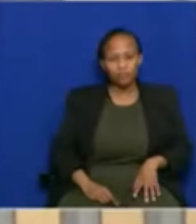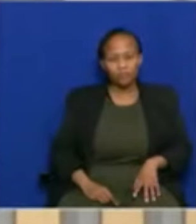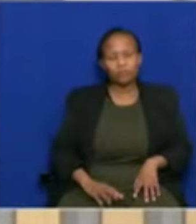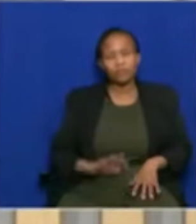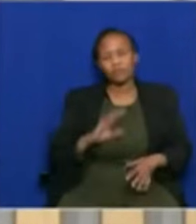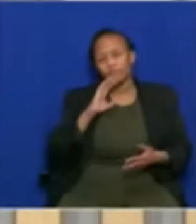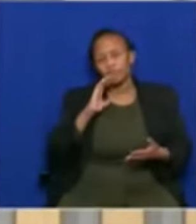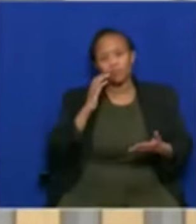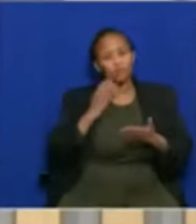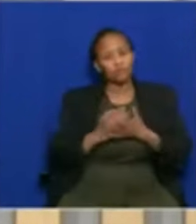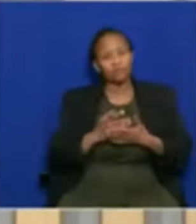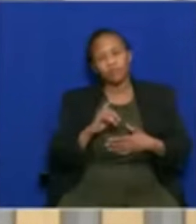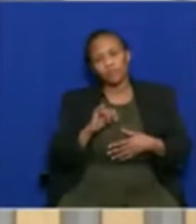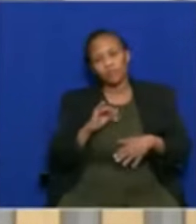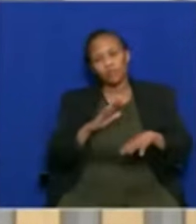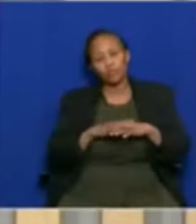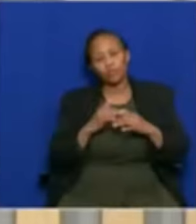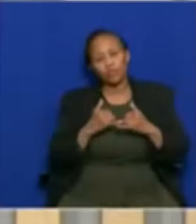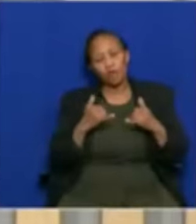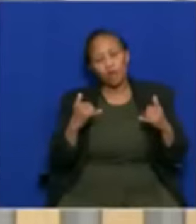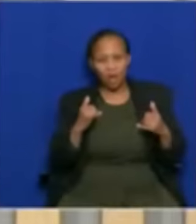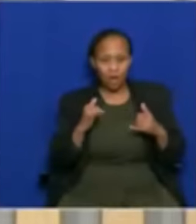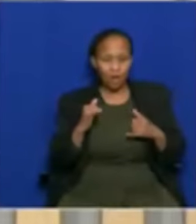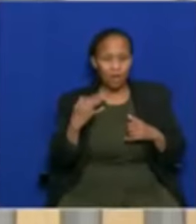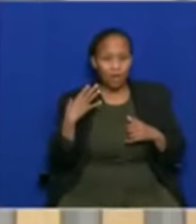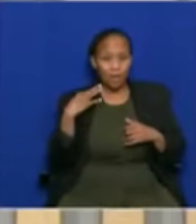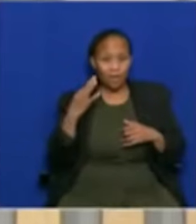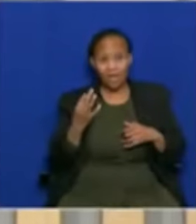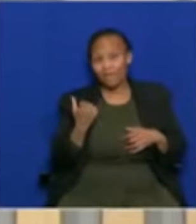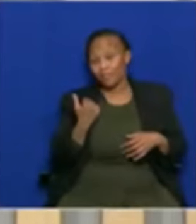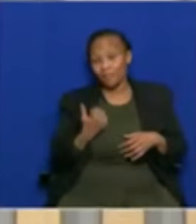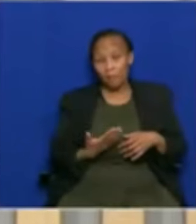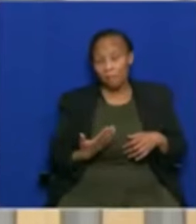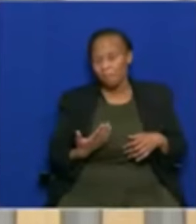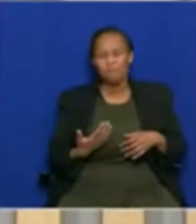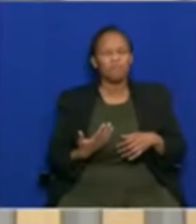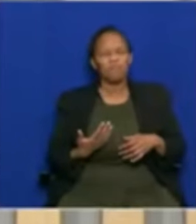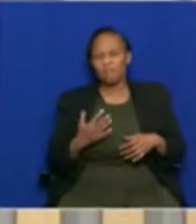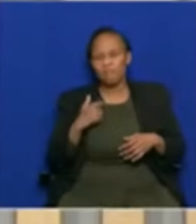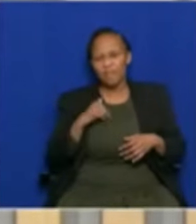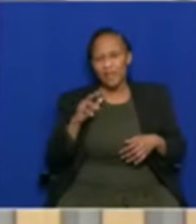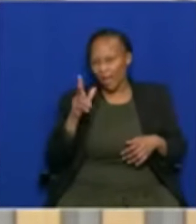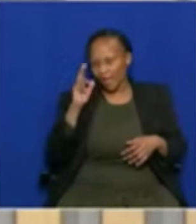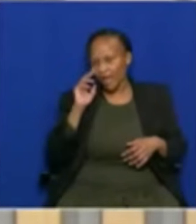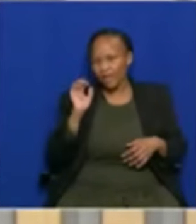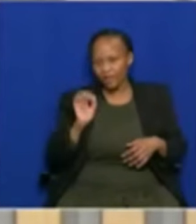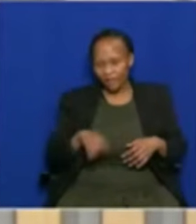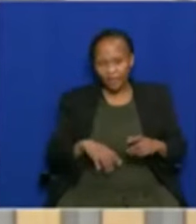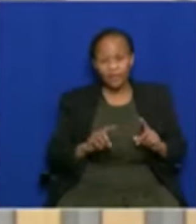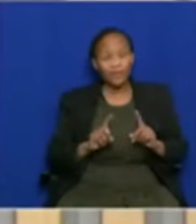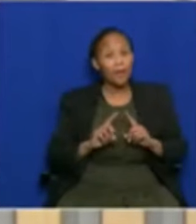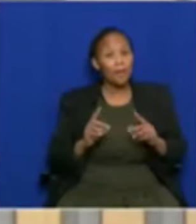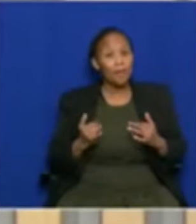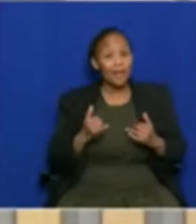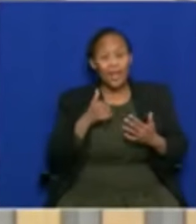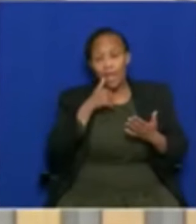application. No, I hear that. All I'm saying is neither of the two letters we have looked